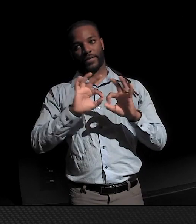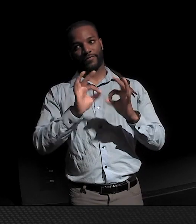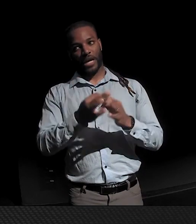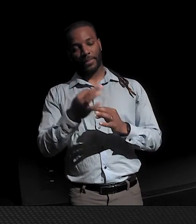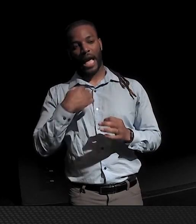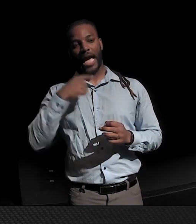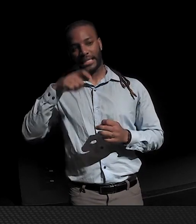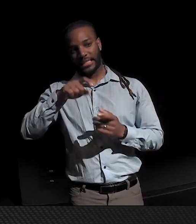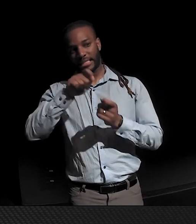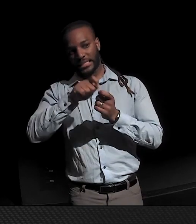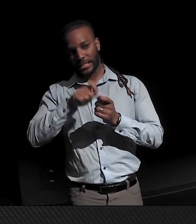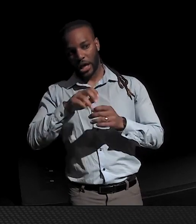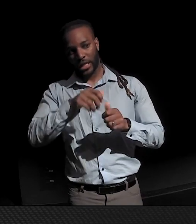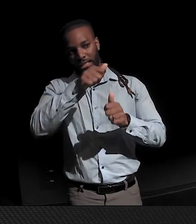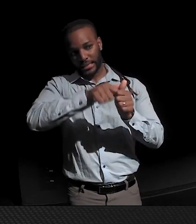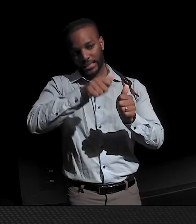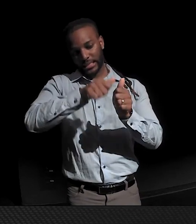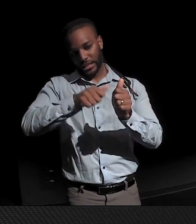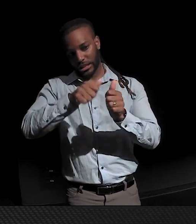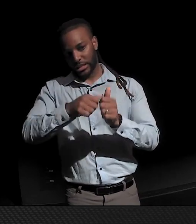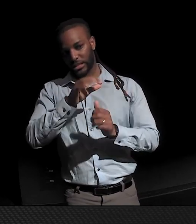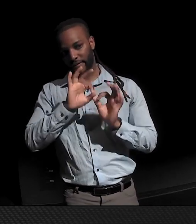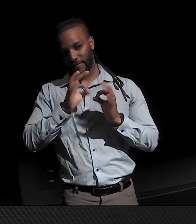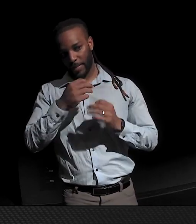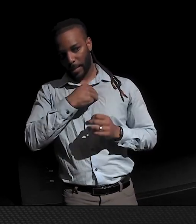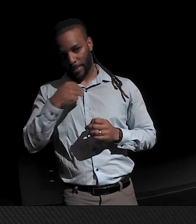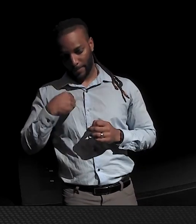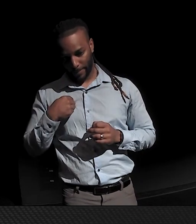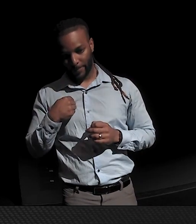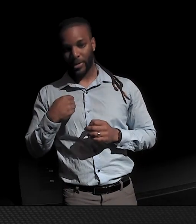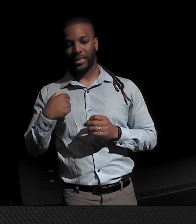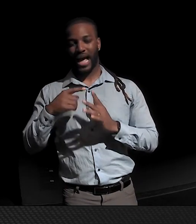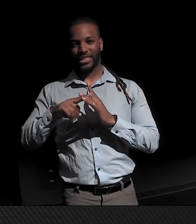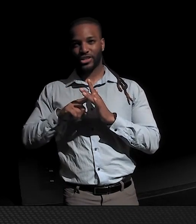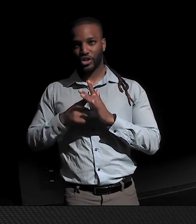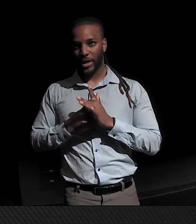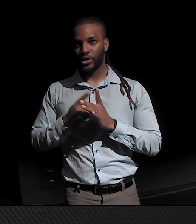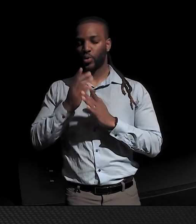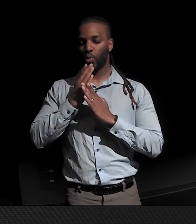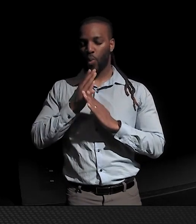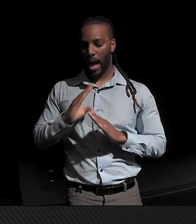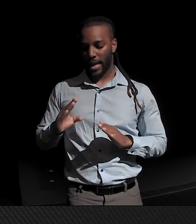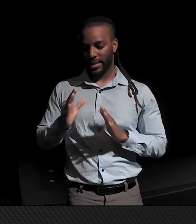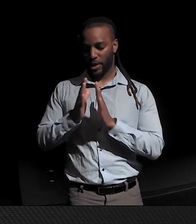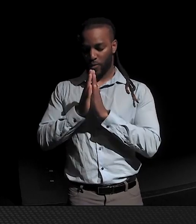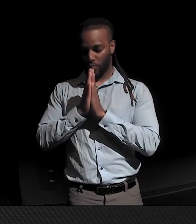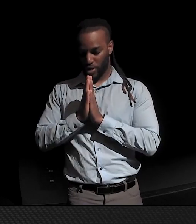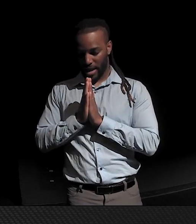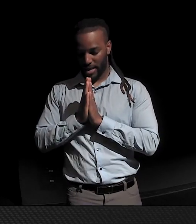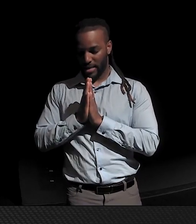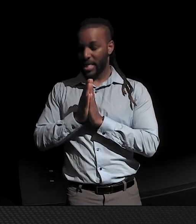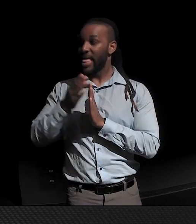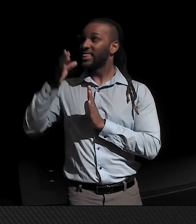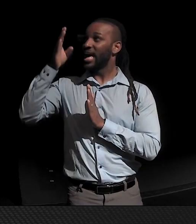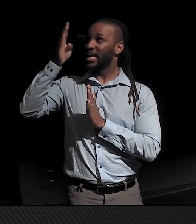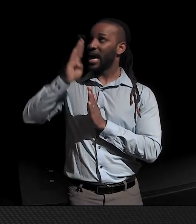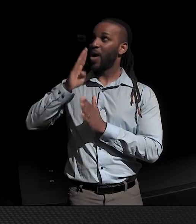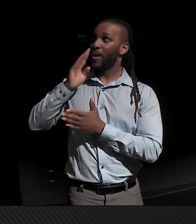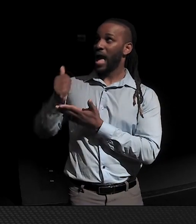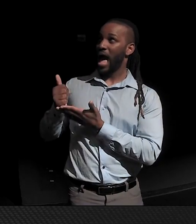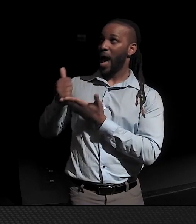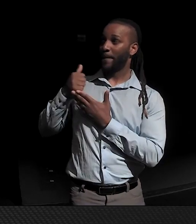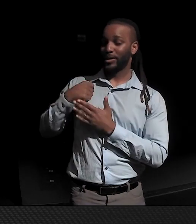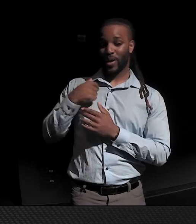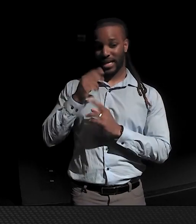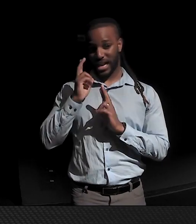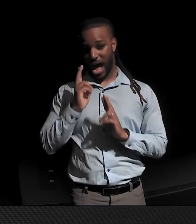to get details on each member to complete the process. I began to quietly pray that God would intervene so I could honor